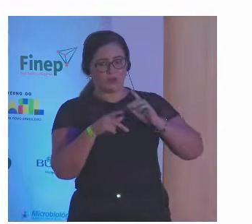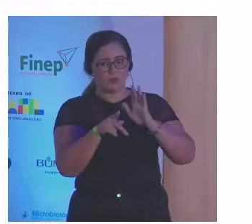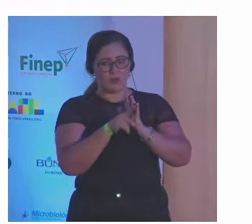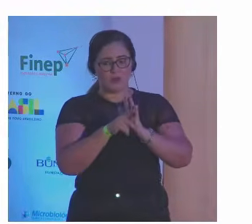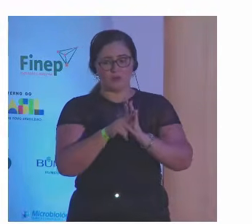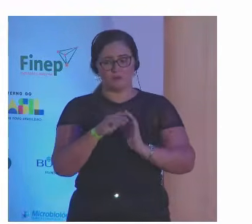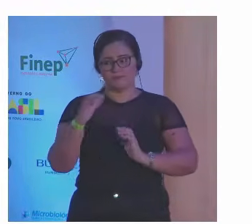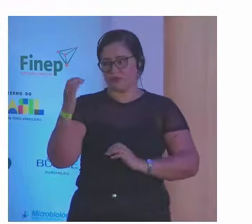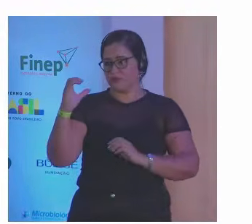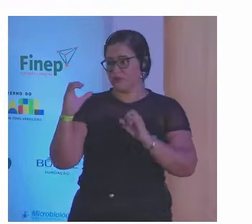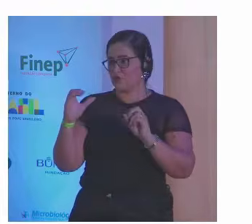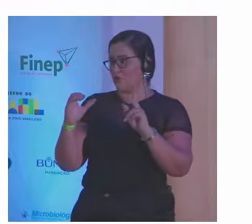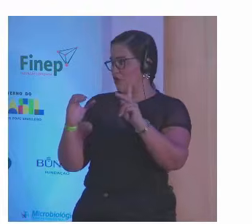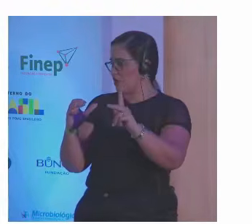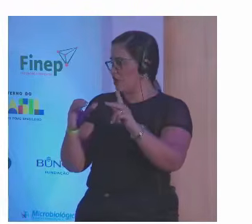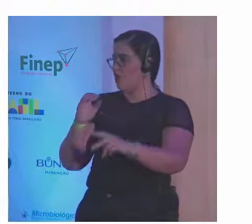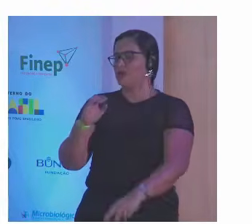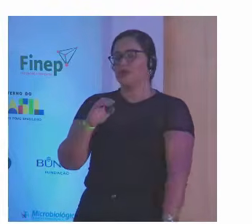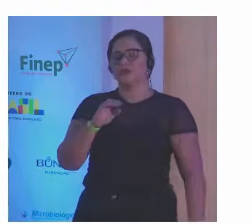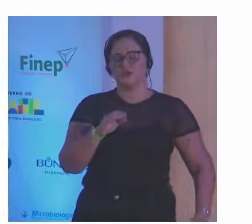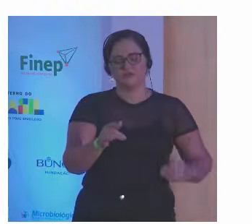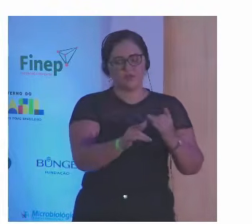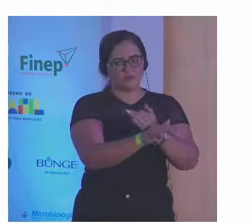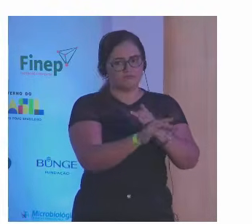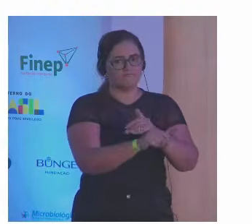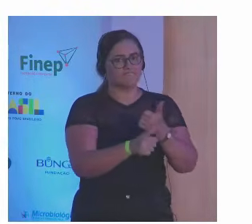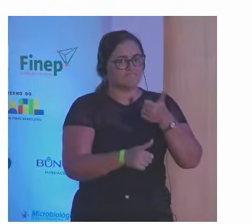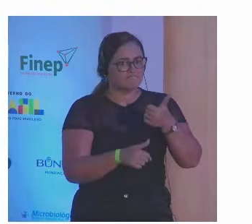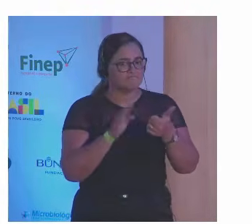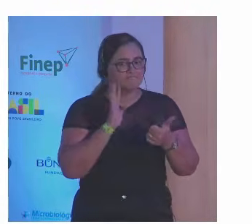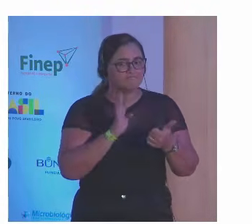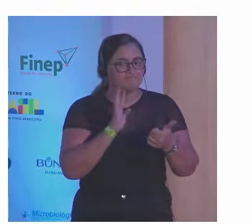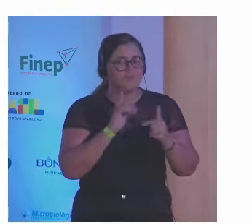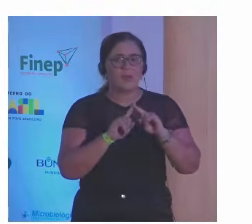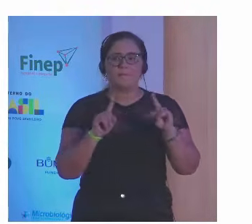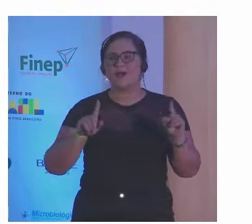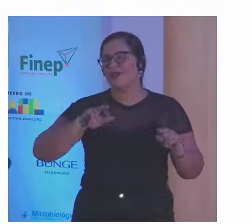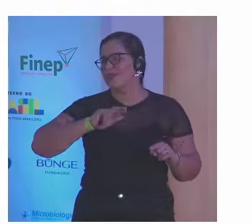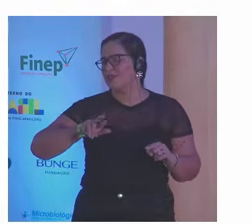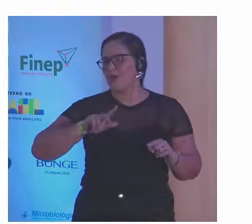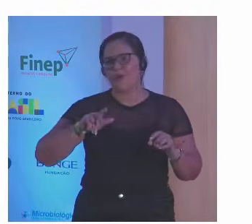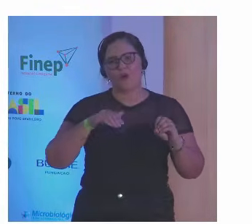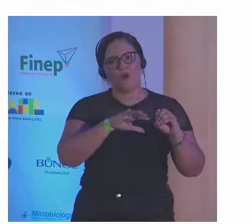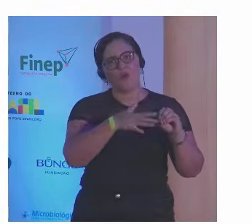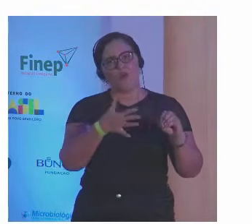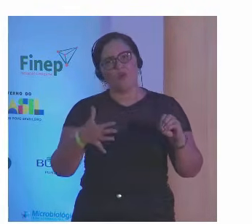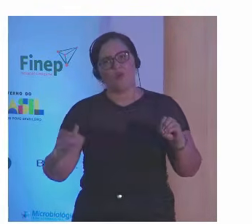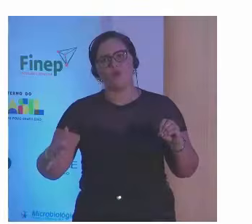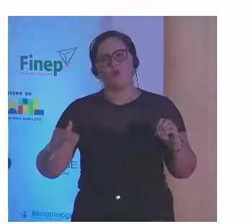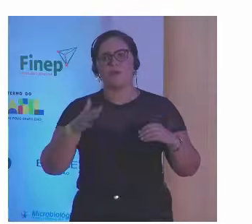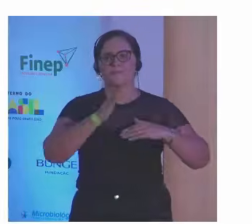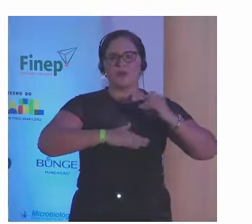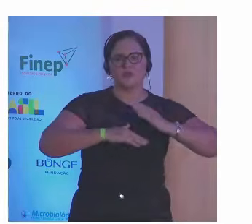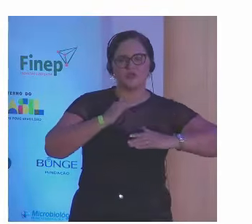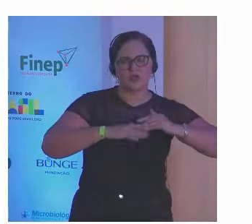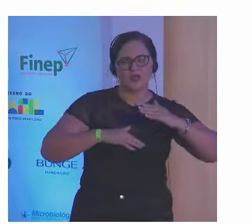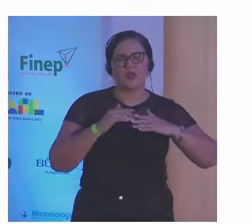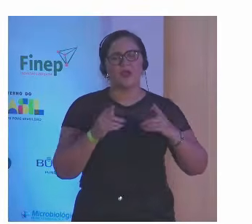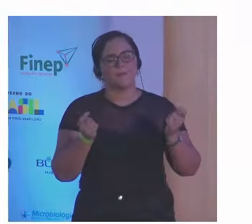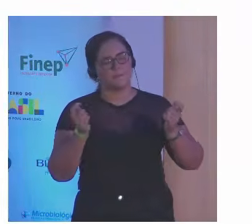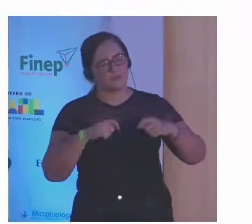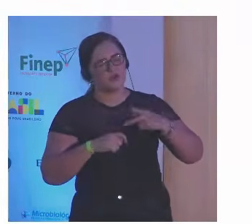Toulouse, but you're not really oceanographer. You're a kind of dry oceanographer. Can you say that this is the